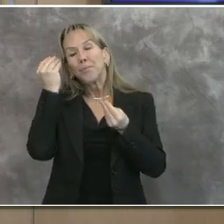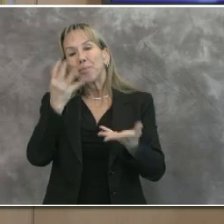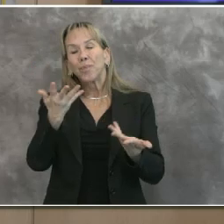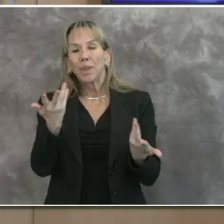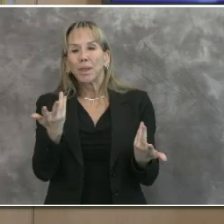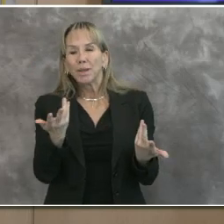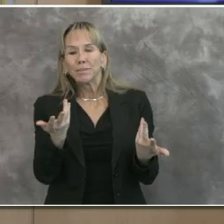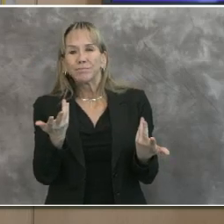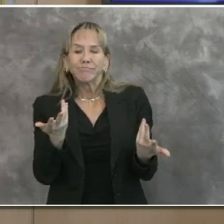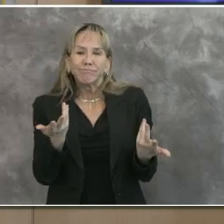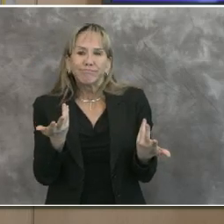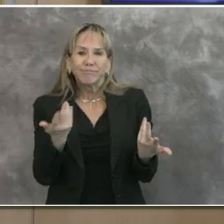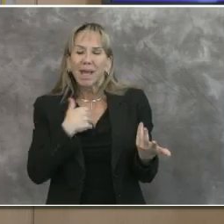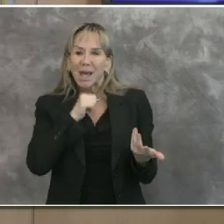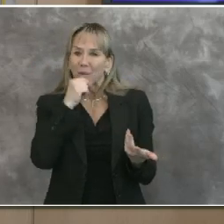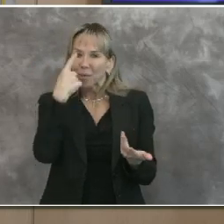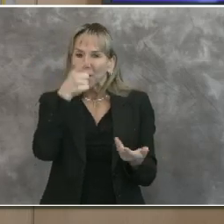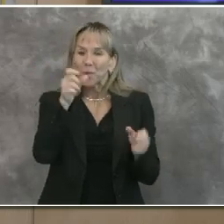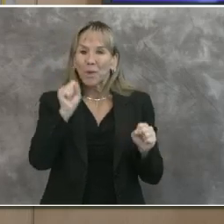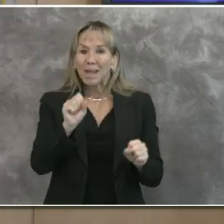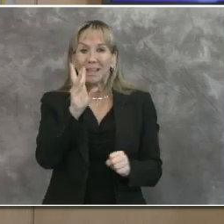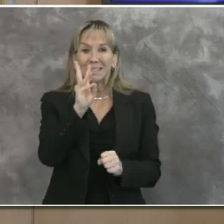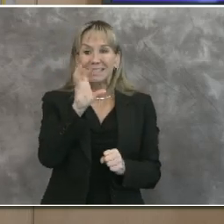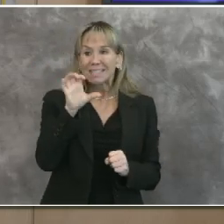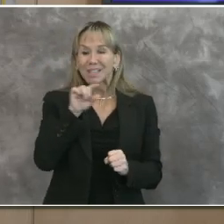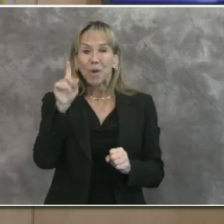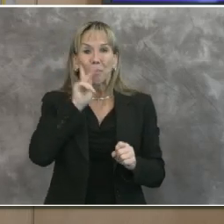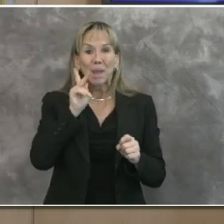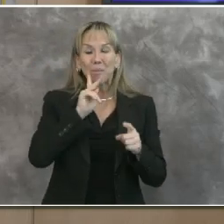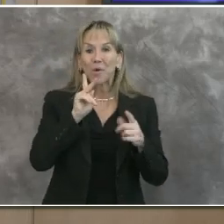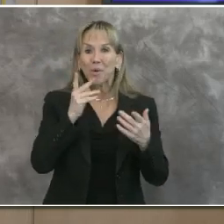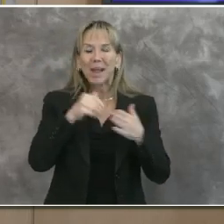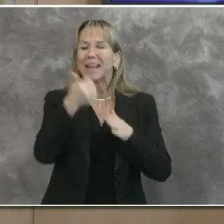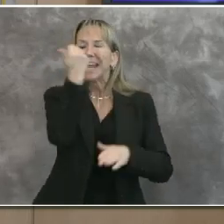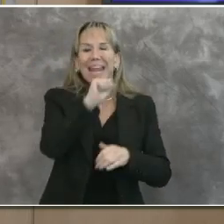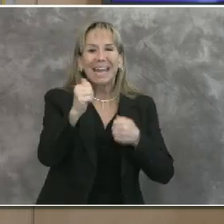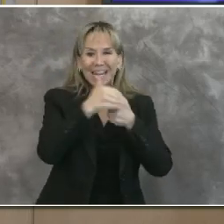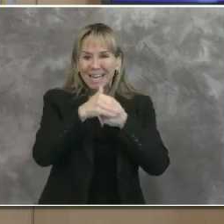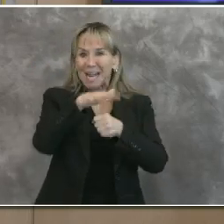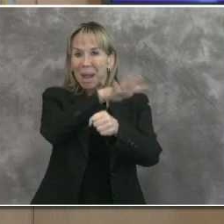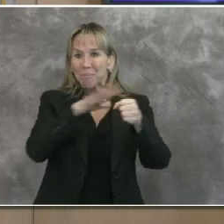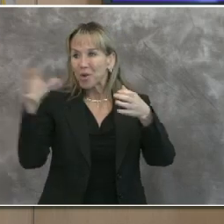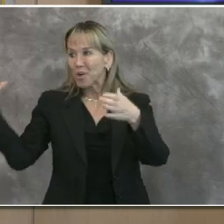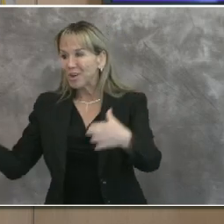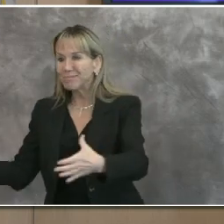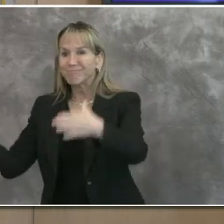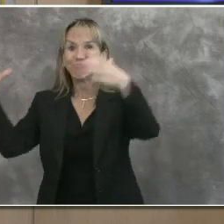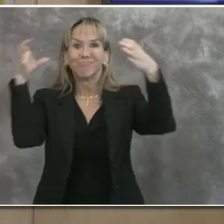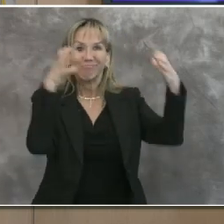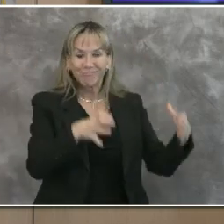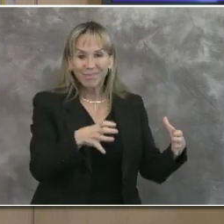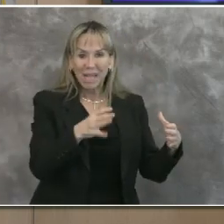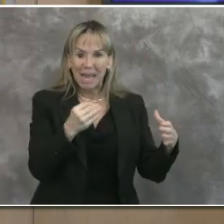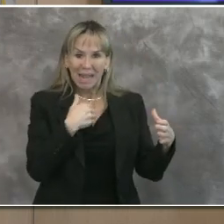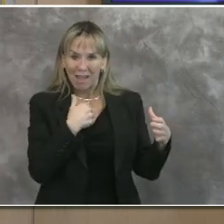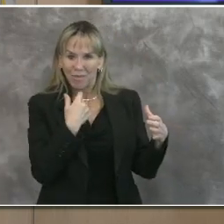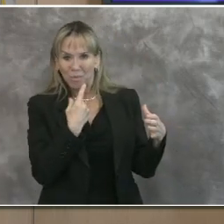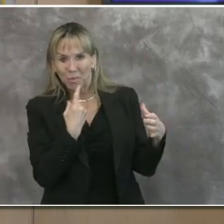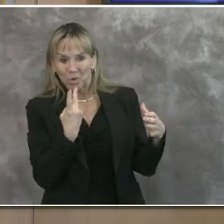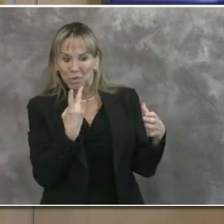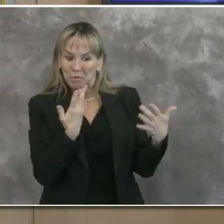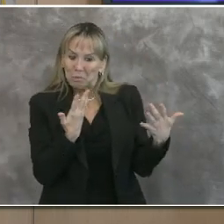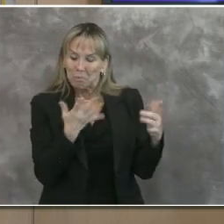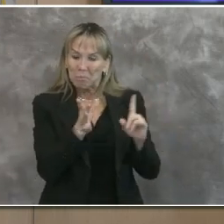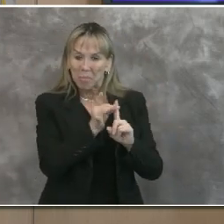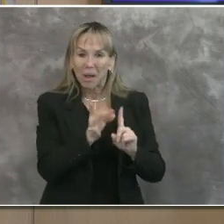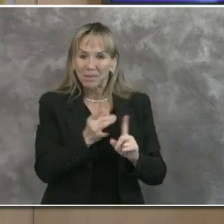you could pull 600 folks out of any neighborhood in San Diego and test them and not get a few positives. I don't think it's any different here, but I